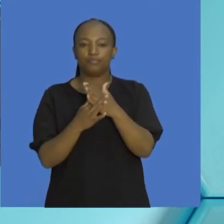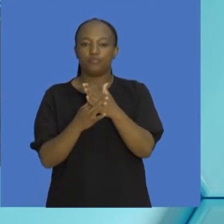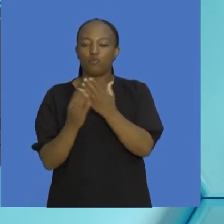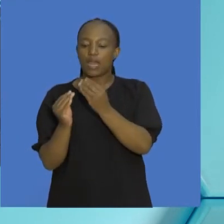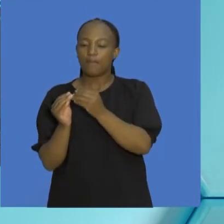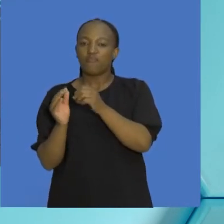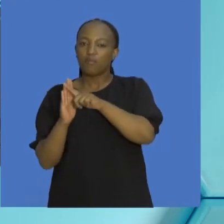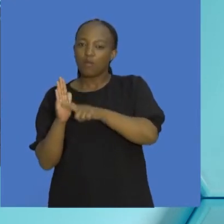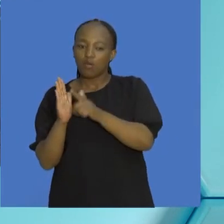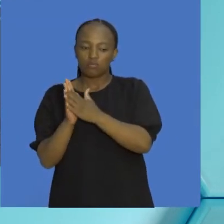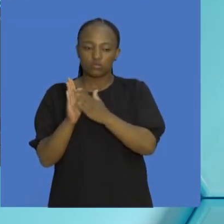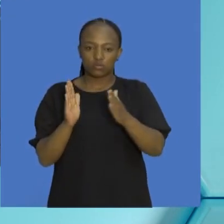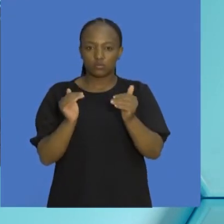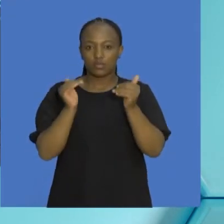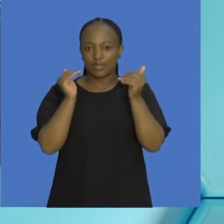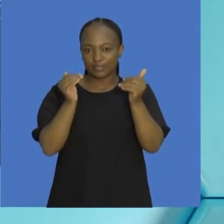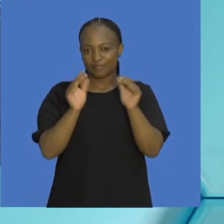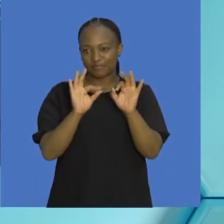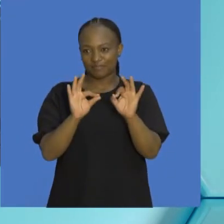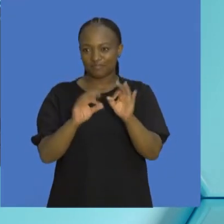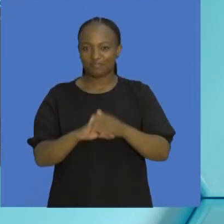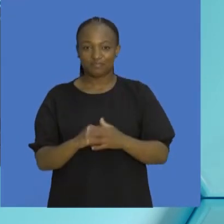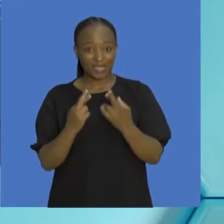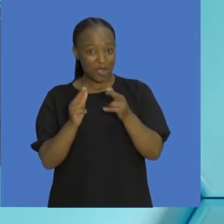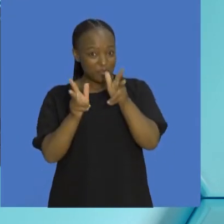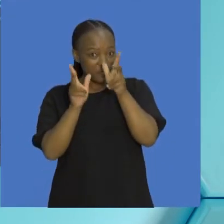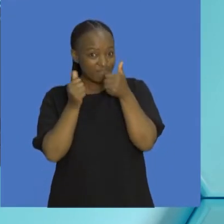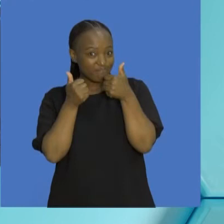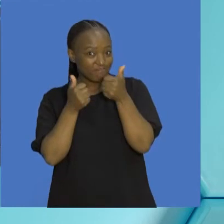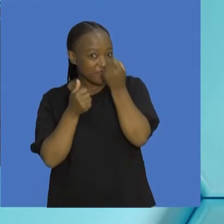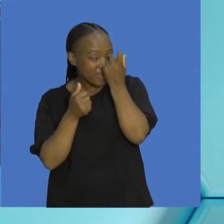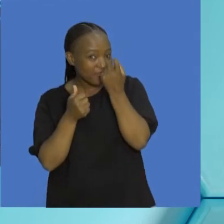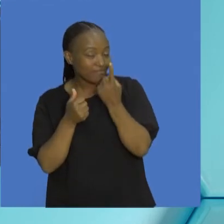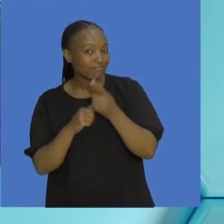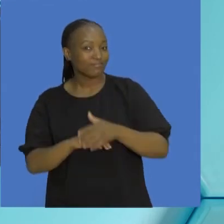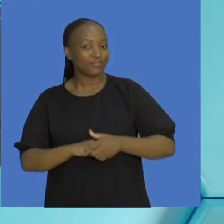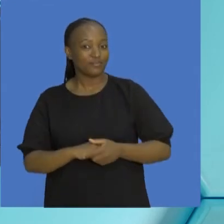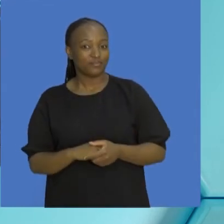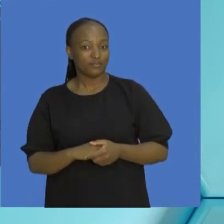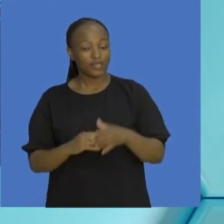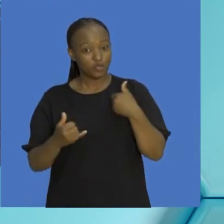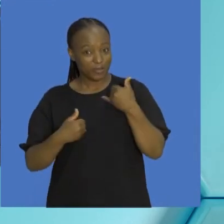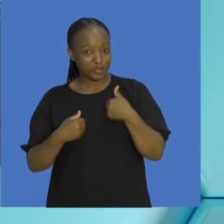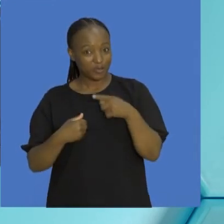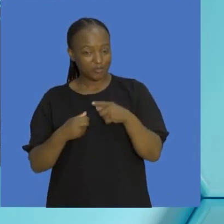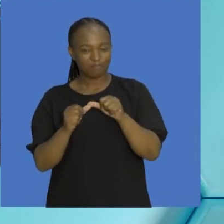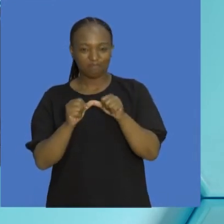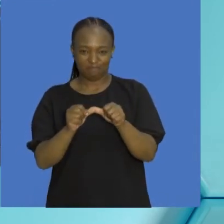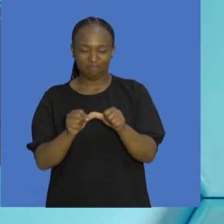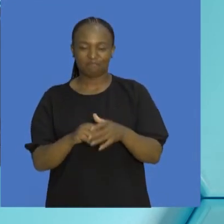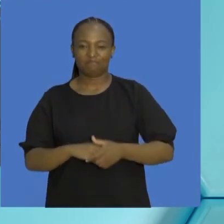smallest to the highest value. Fantastic. Hope this makes sense. Okay. And you're enjoying